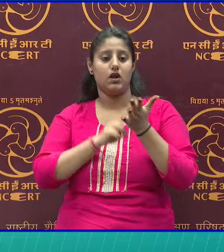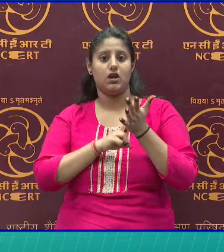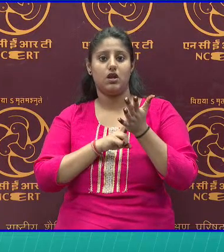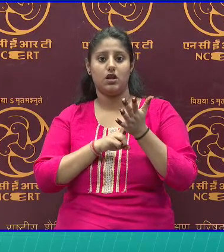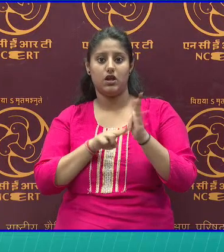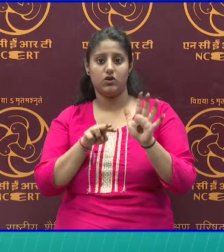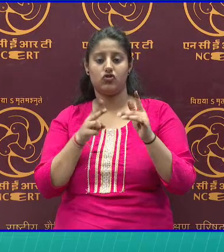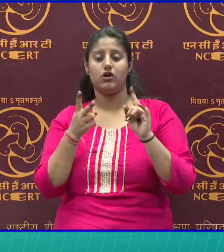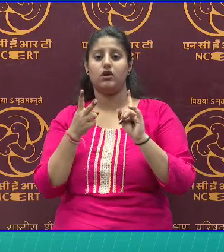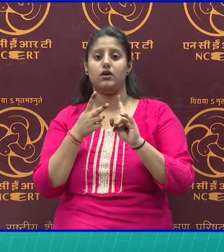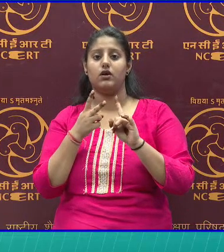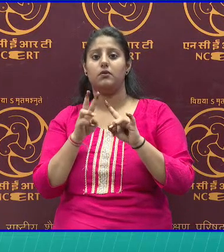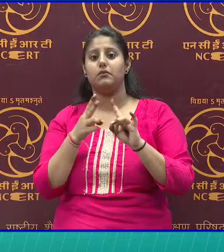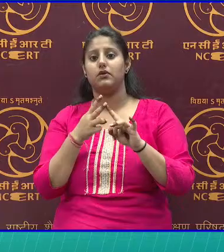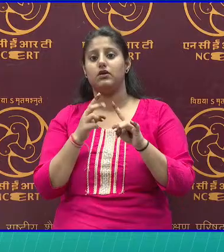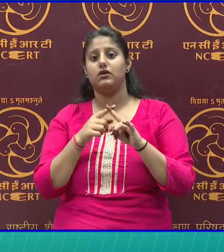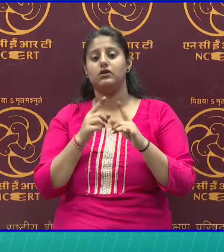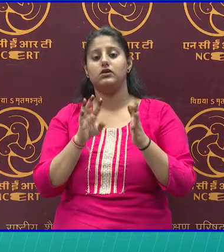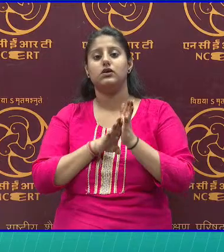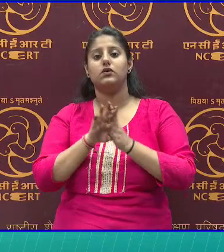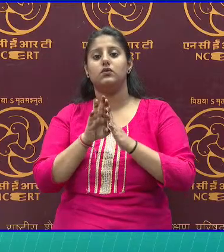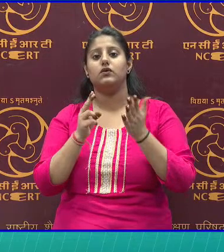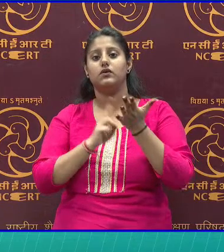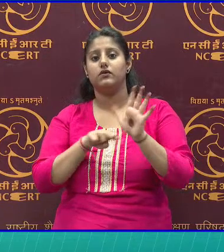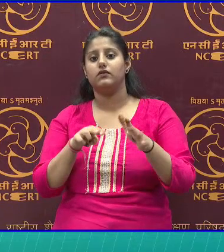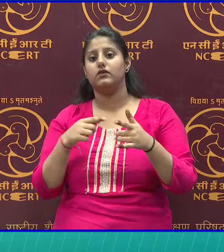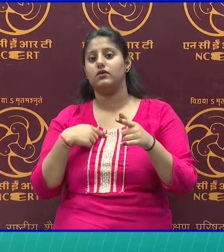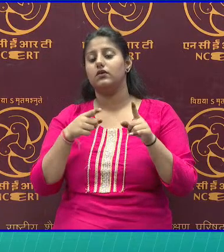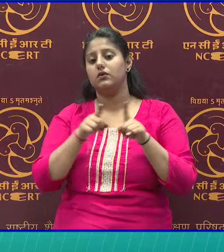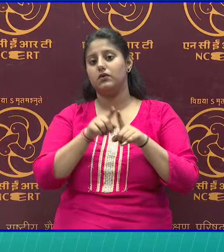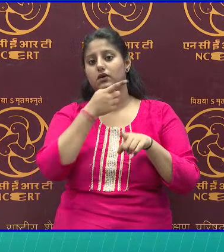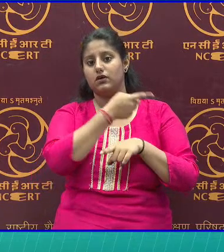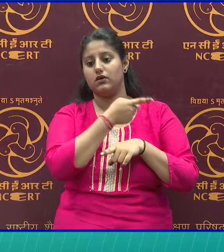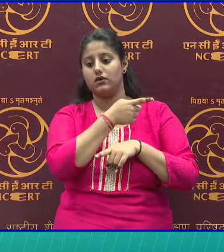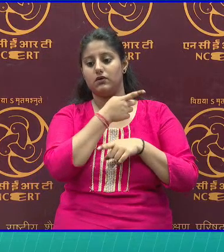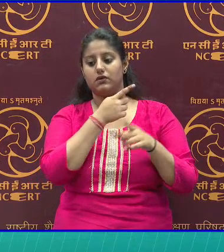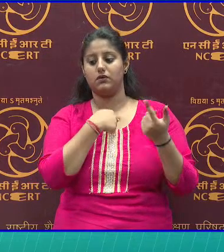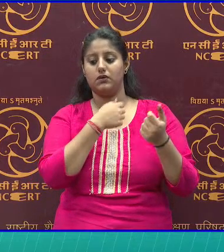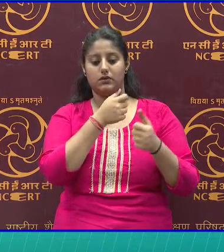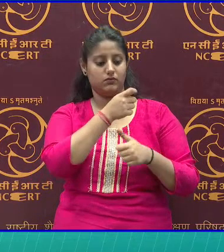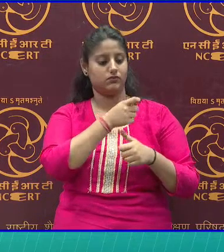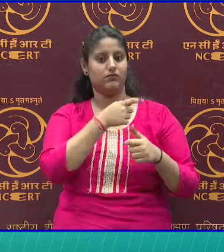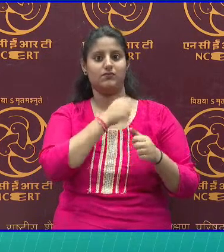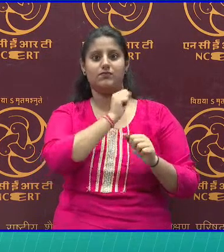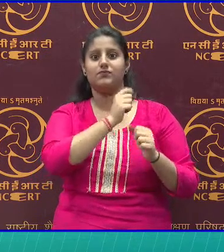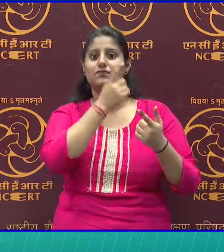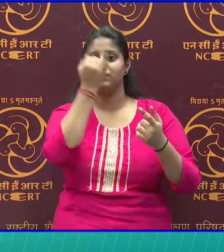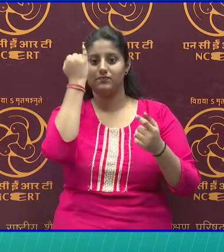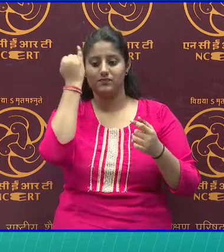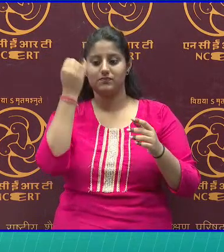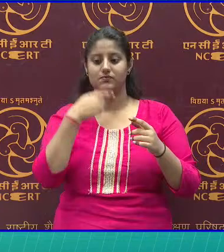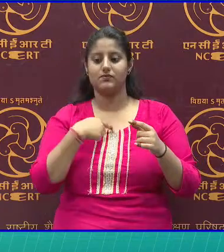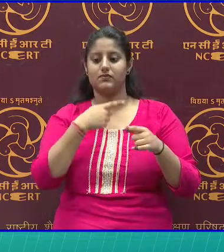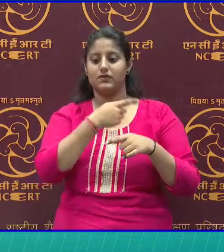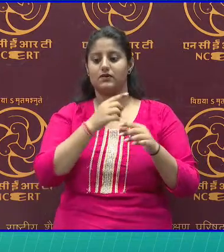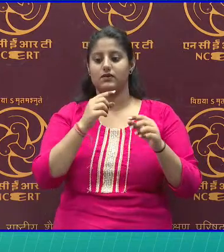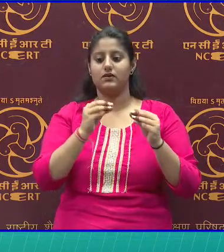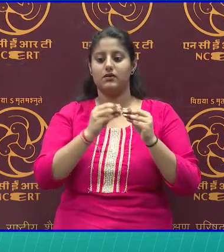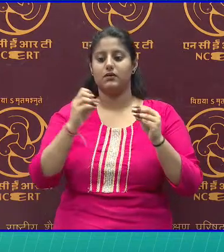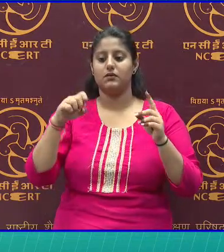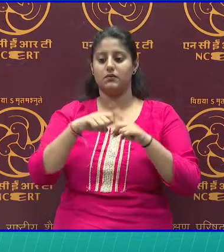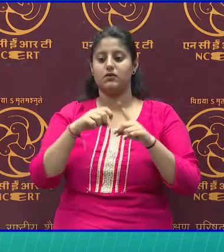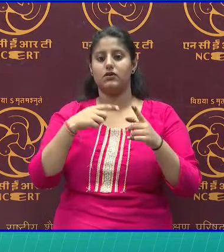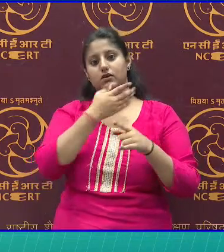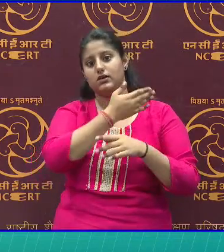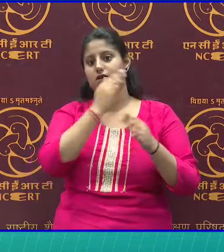and growing up with nature. Sir, Amit sir was the reviewer of the whole book of the world around us. Sir is very familiarized